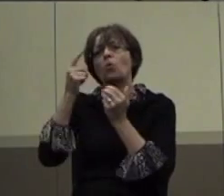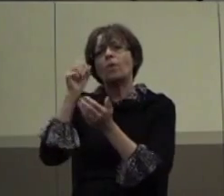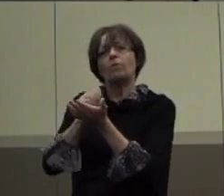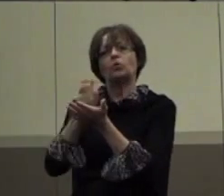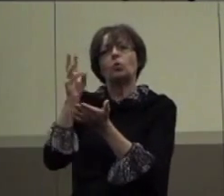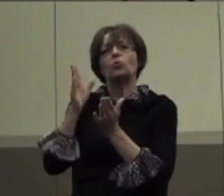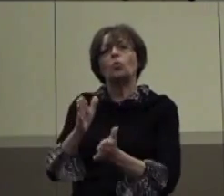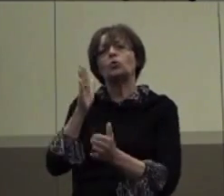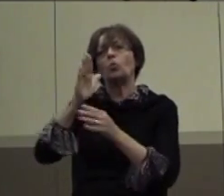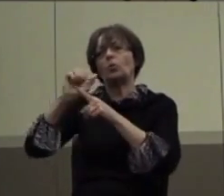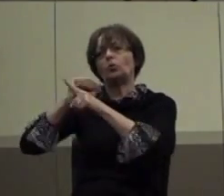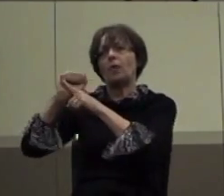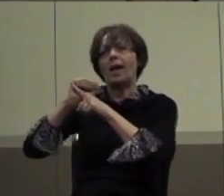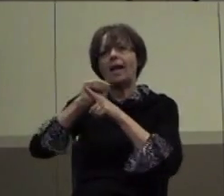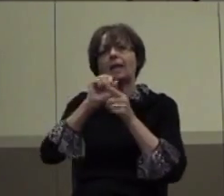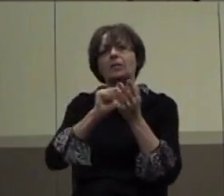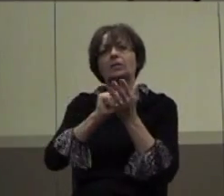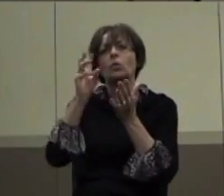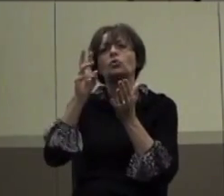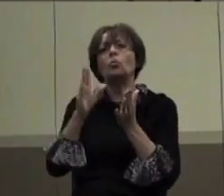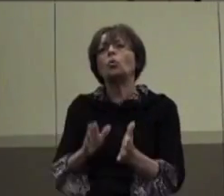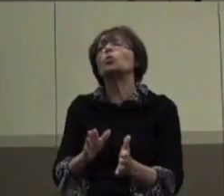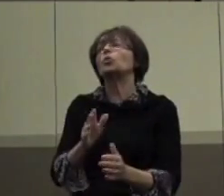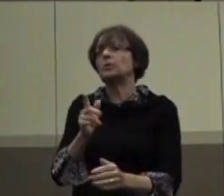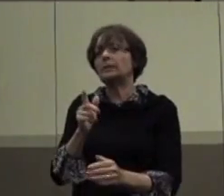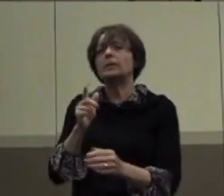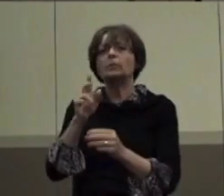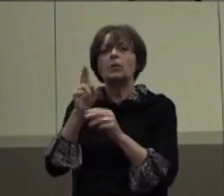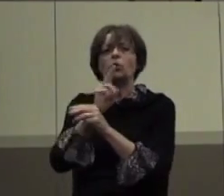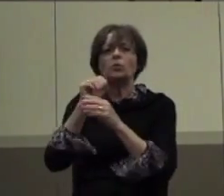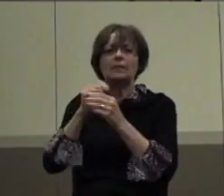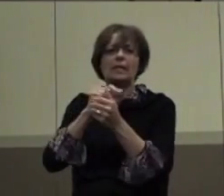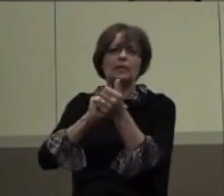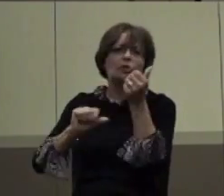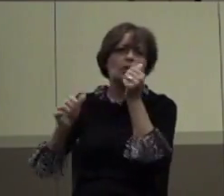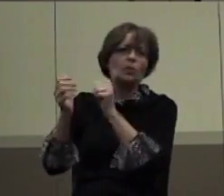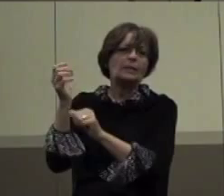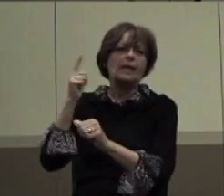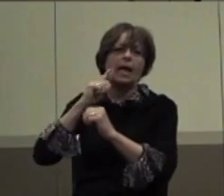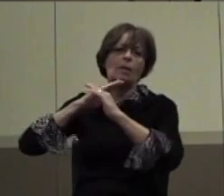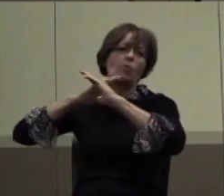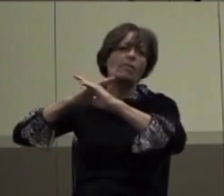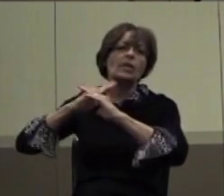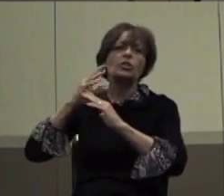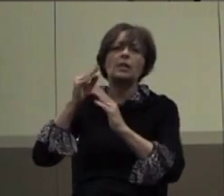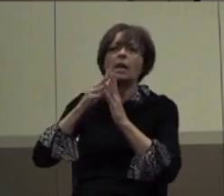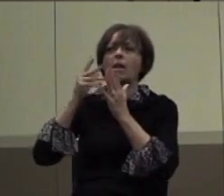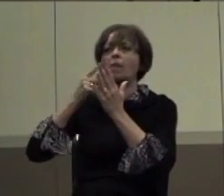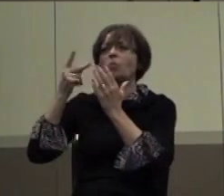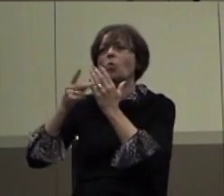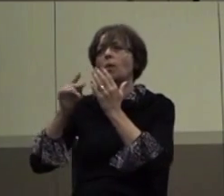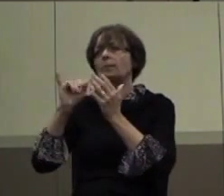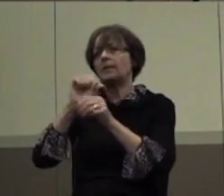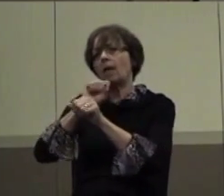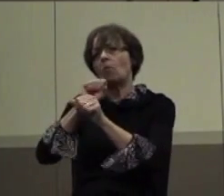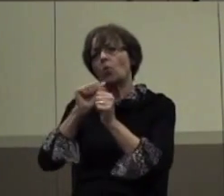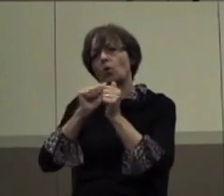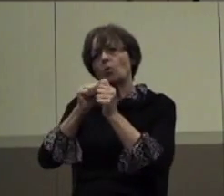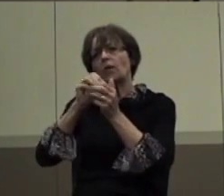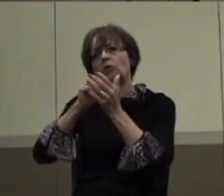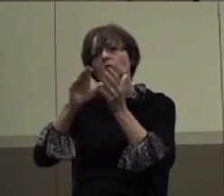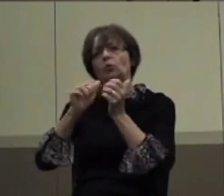going to train social workers. It's been used in suicide prevention. A lot of programs that work with students with emotional and